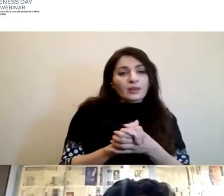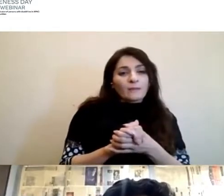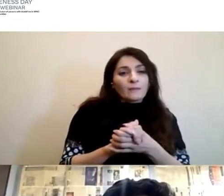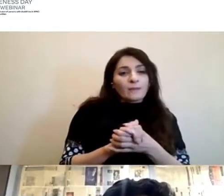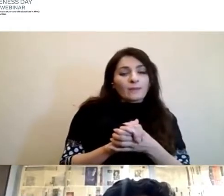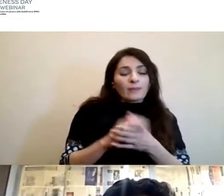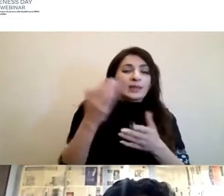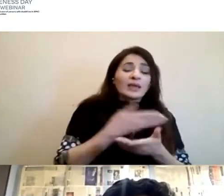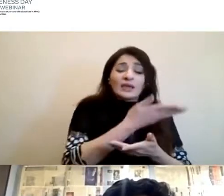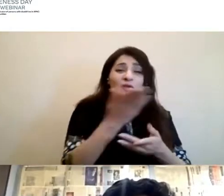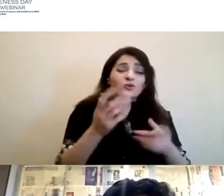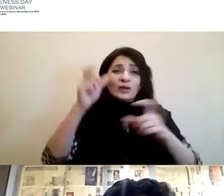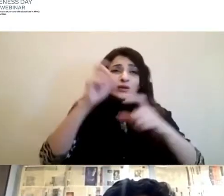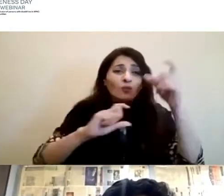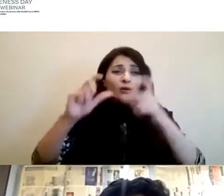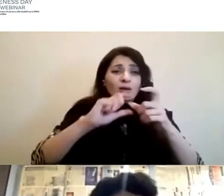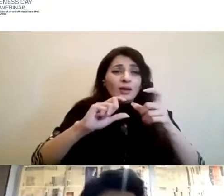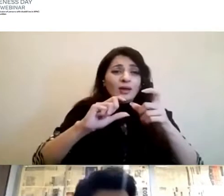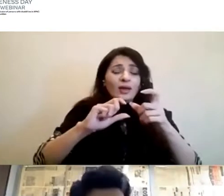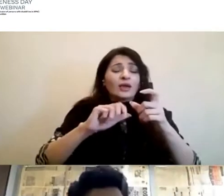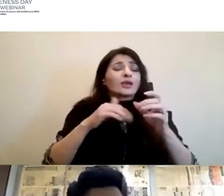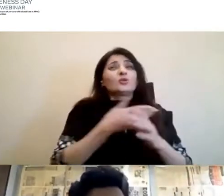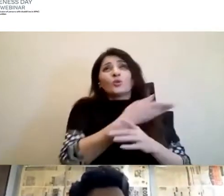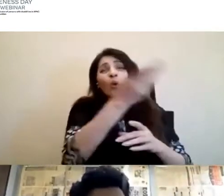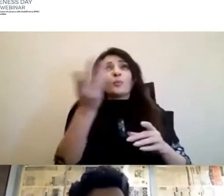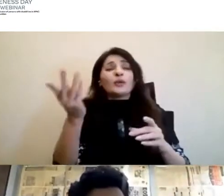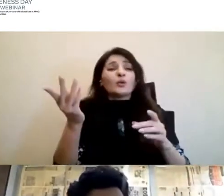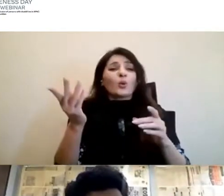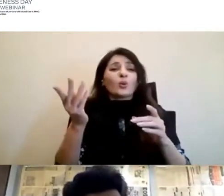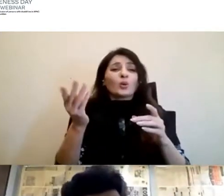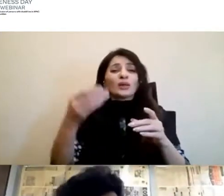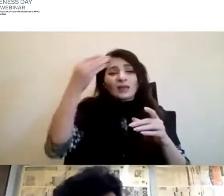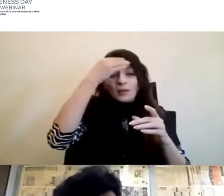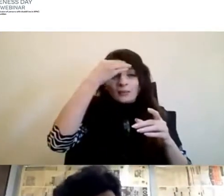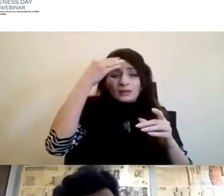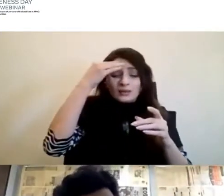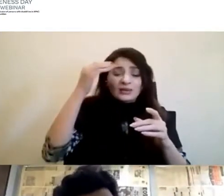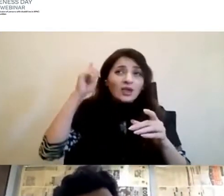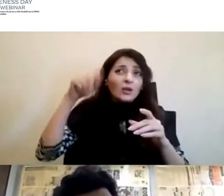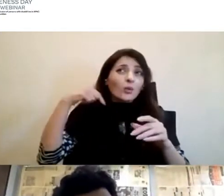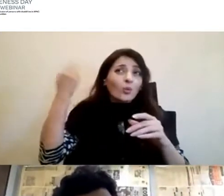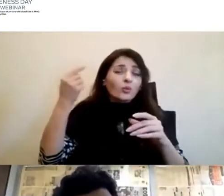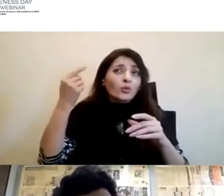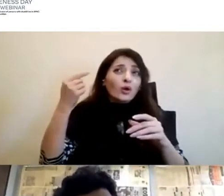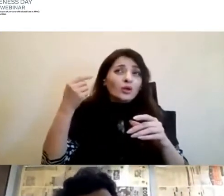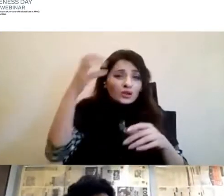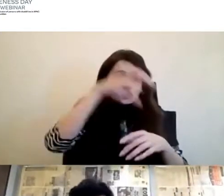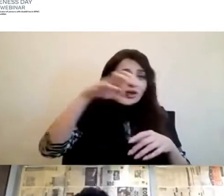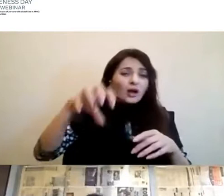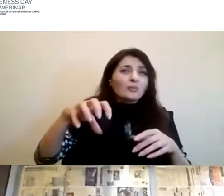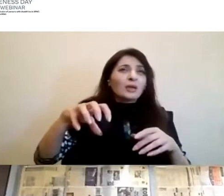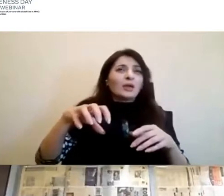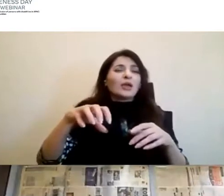model of where people who may have challenges getting to a place of work, working in a certain environment